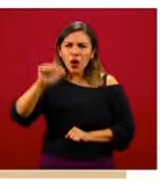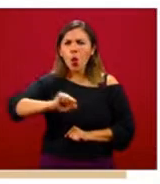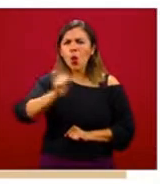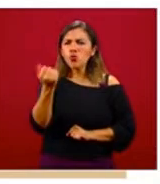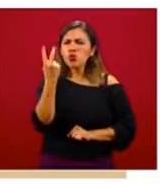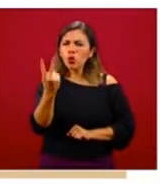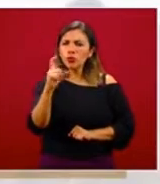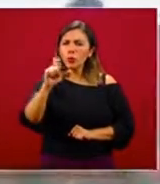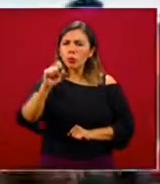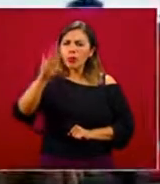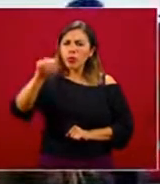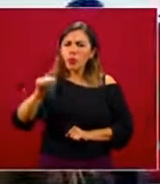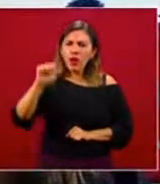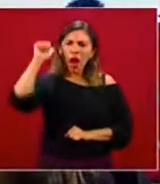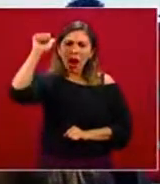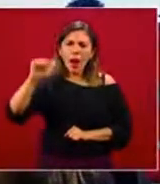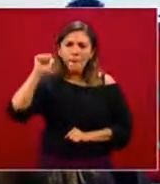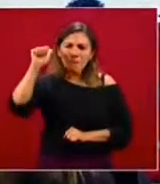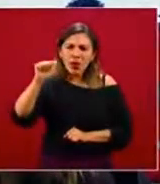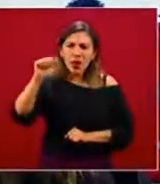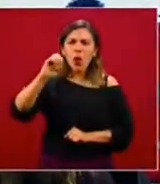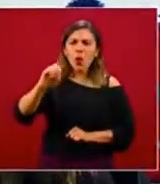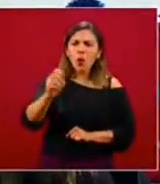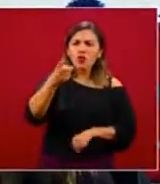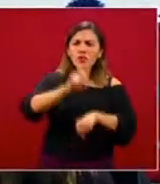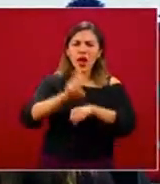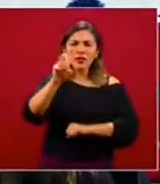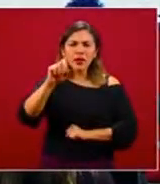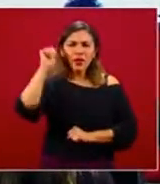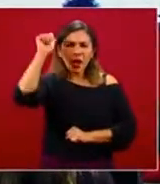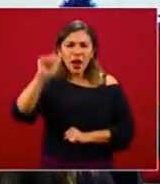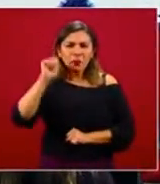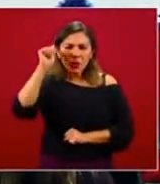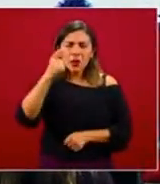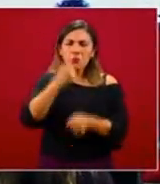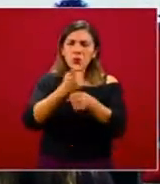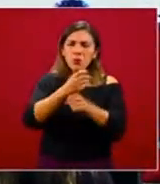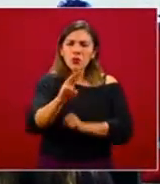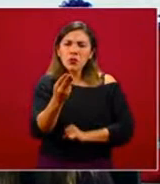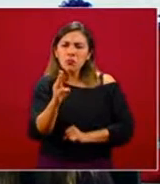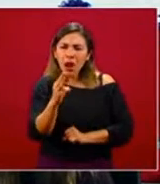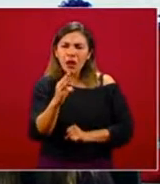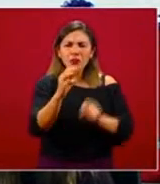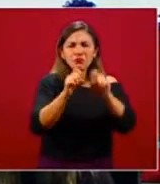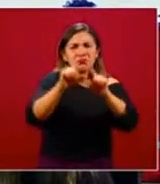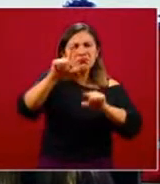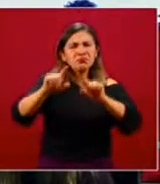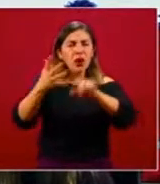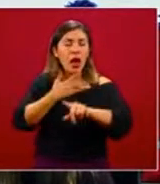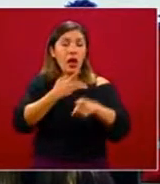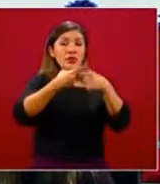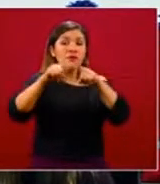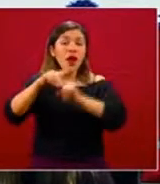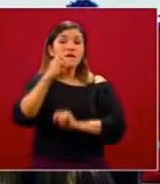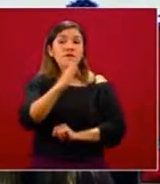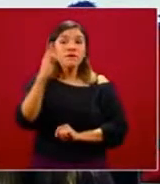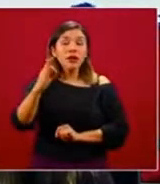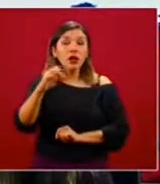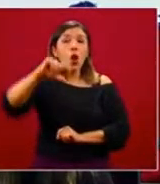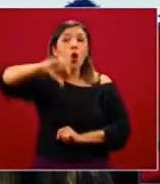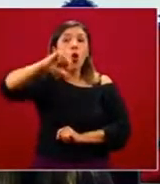how from April 27th, or these two from April 29 or